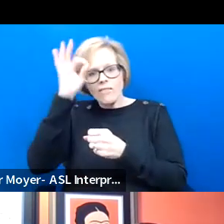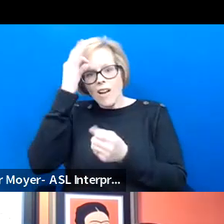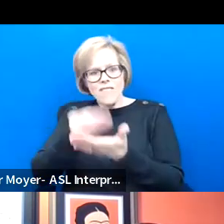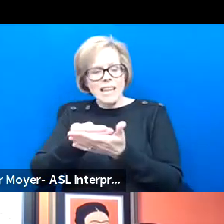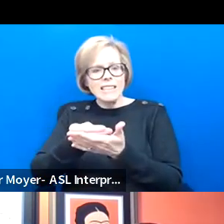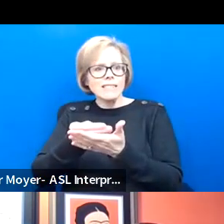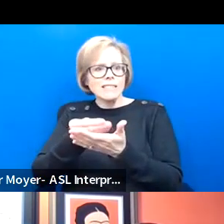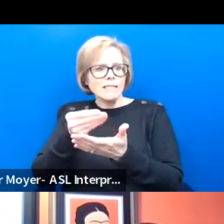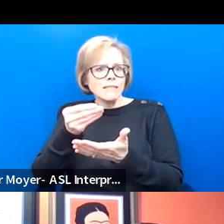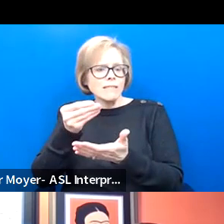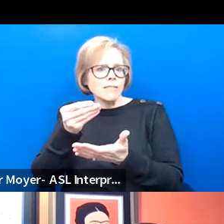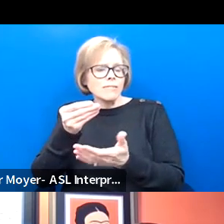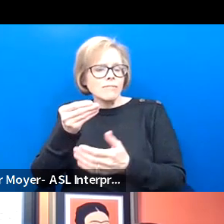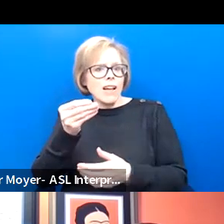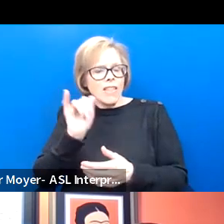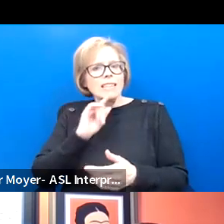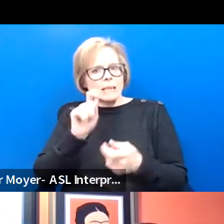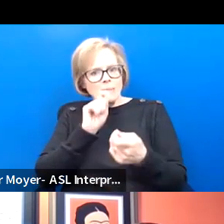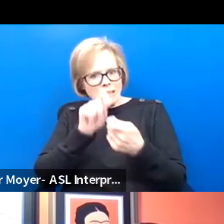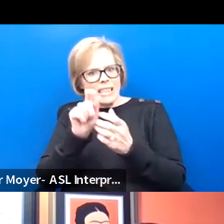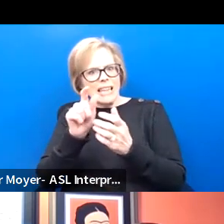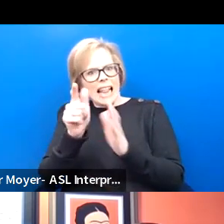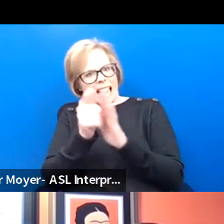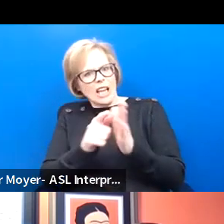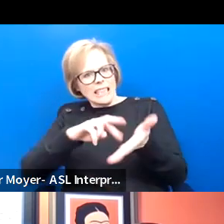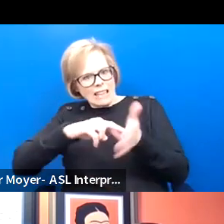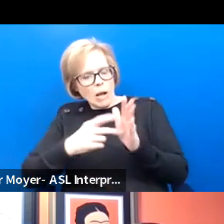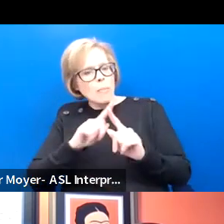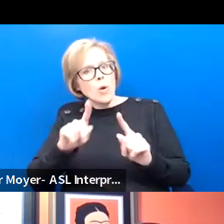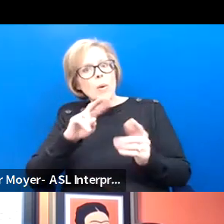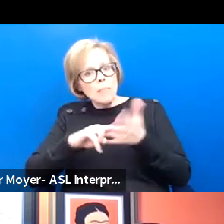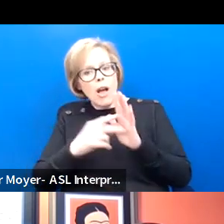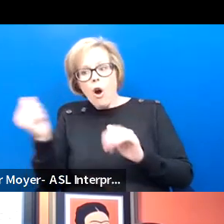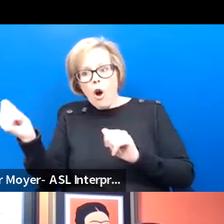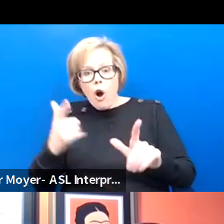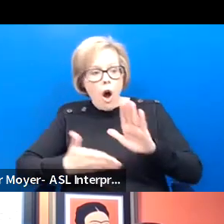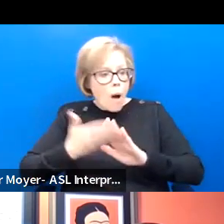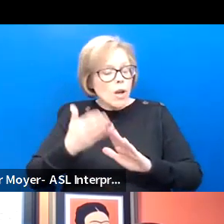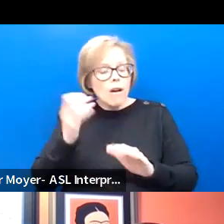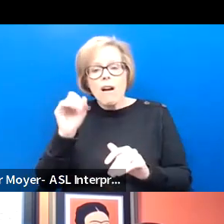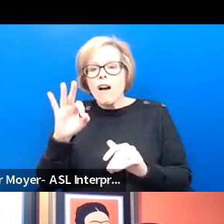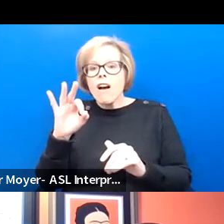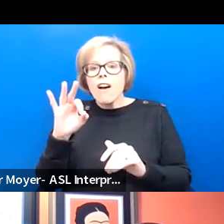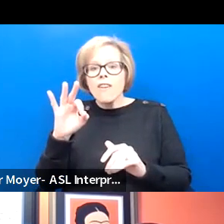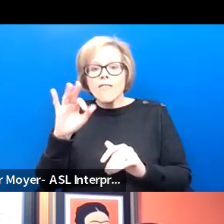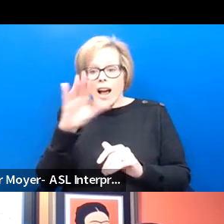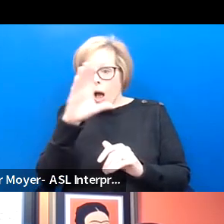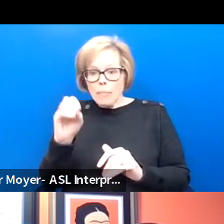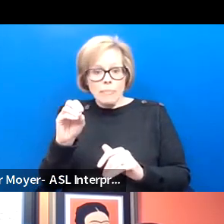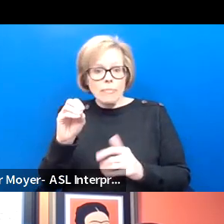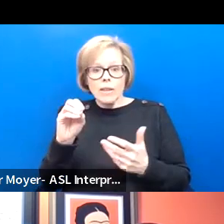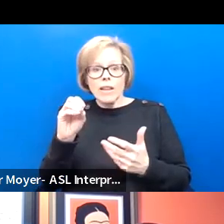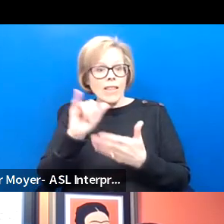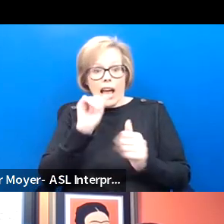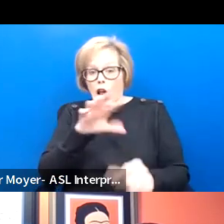very specific legal definition. But it pretty much means all the operations of an entity, which